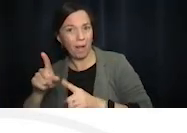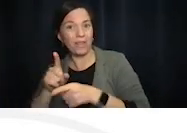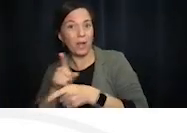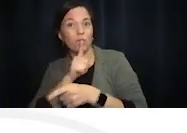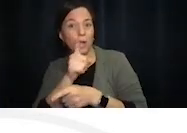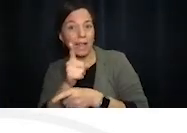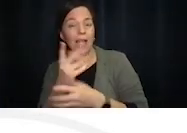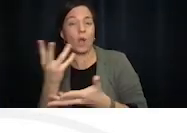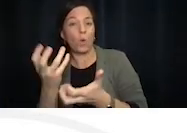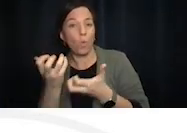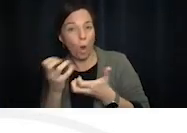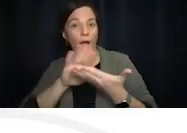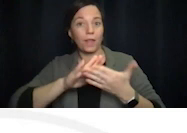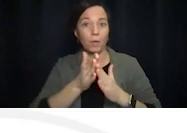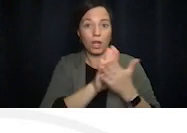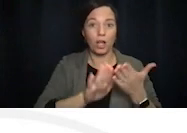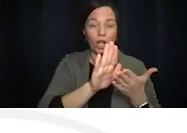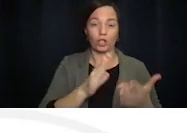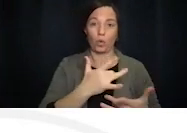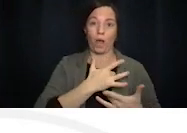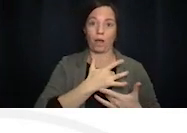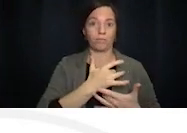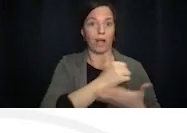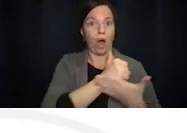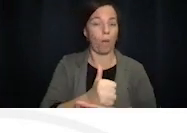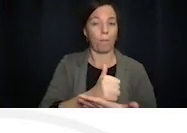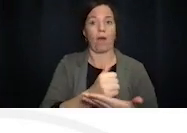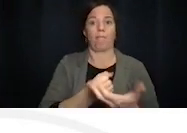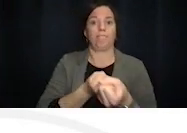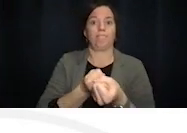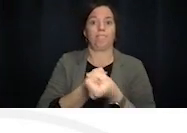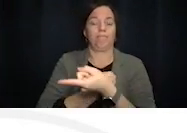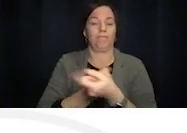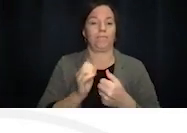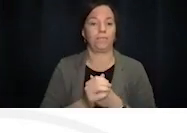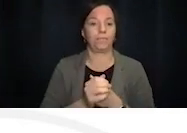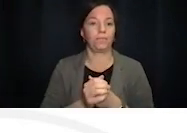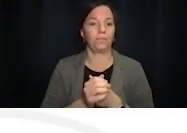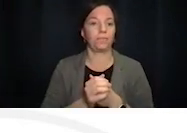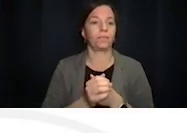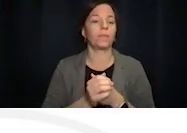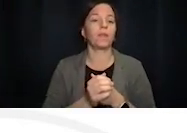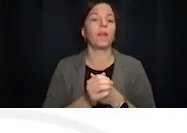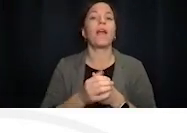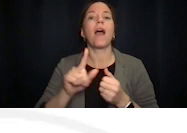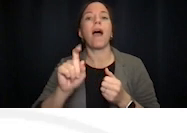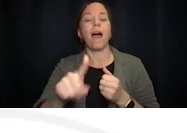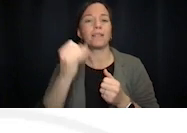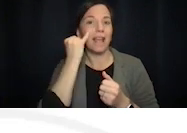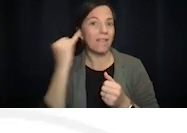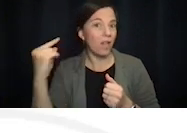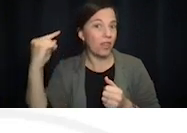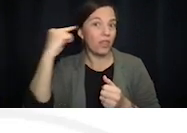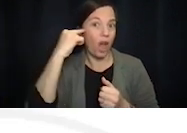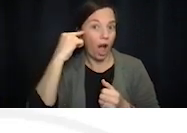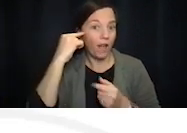the community colleges to help fill those needs. These respondents were asked if they thought the following types of higher education are of a good